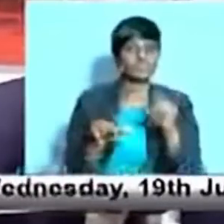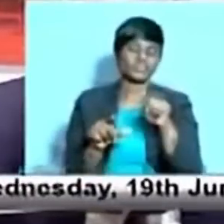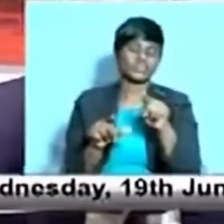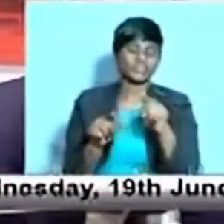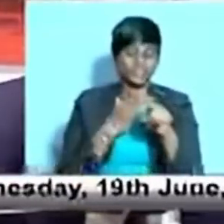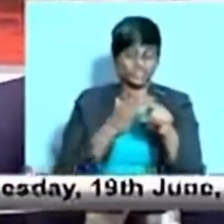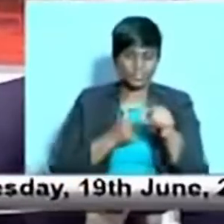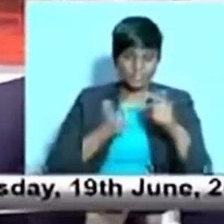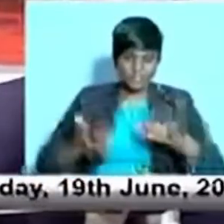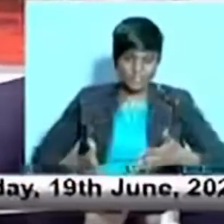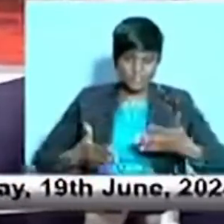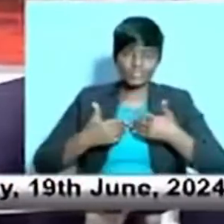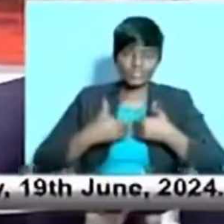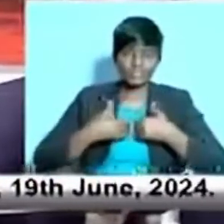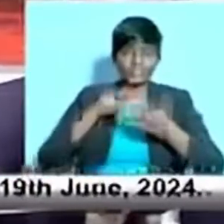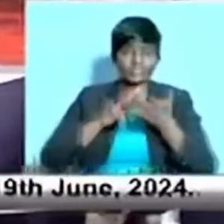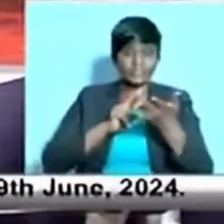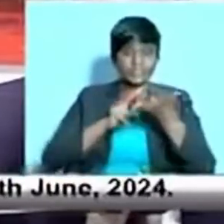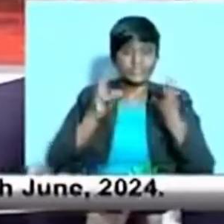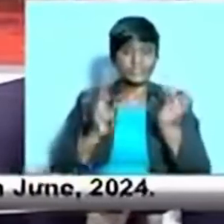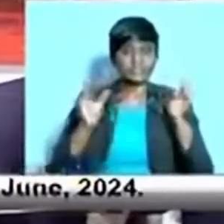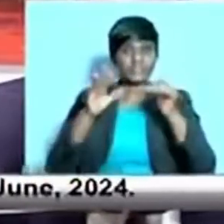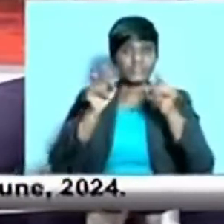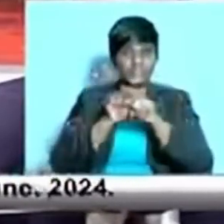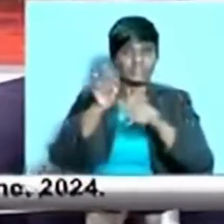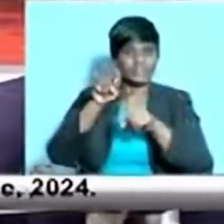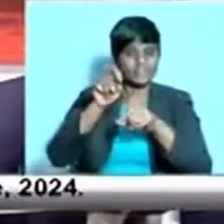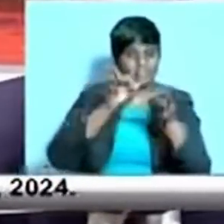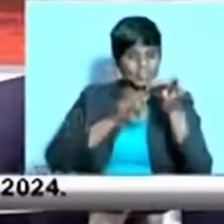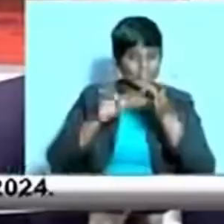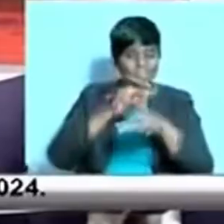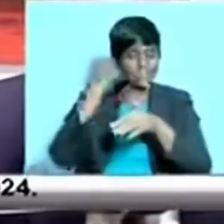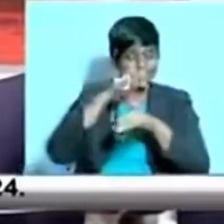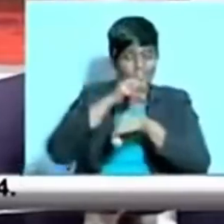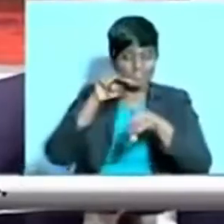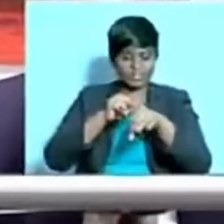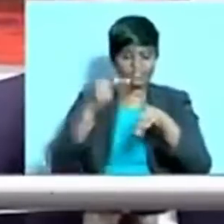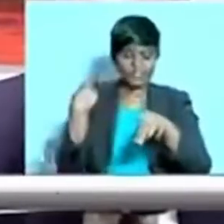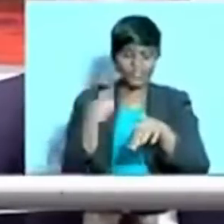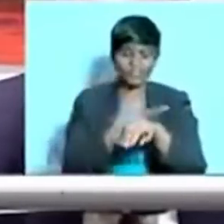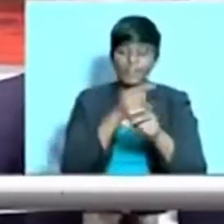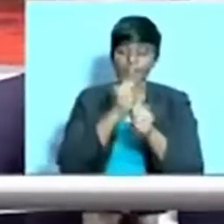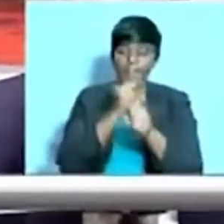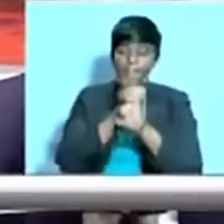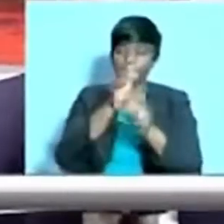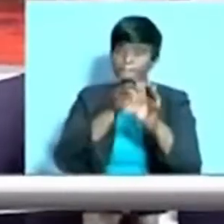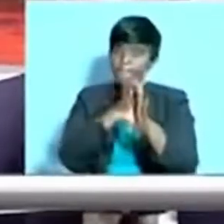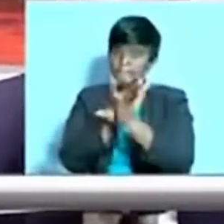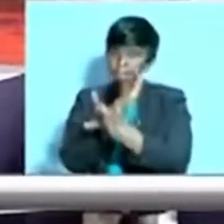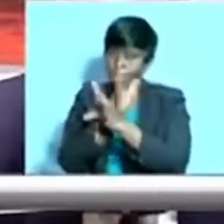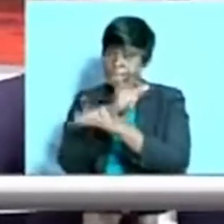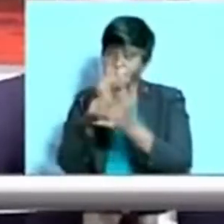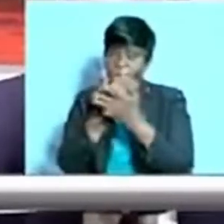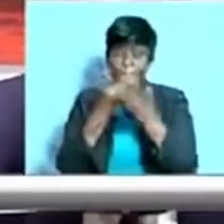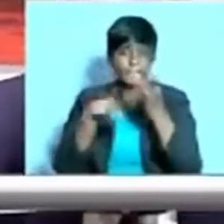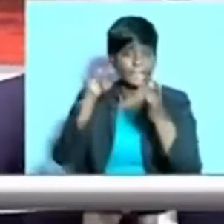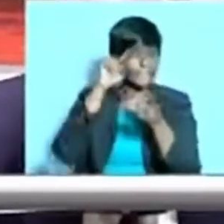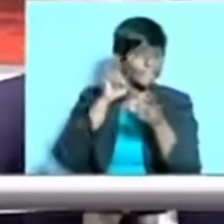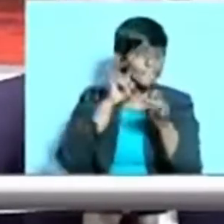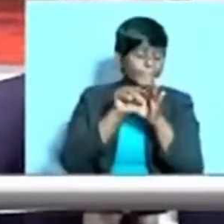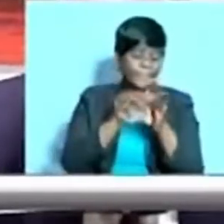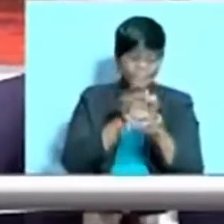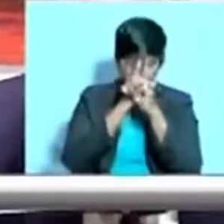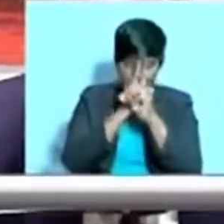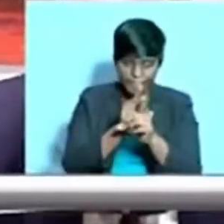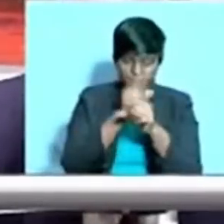I'm glad to report that the Assembly highlighted the need for National Parliament to work towards gender parity in